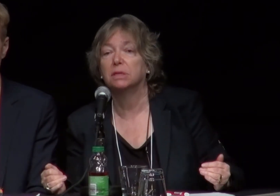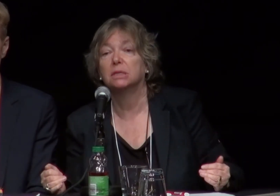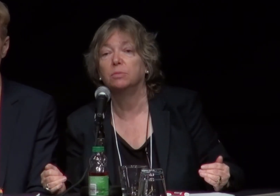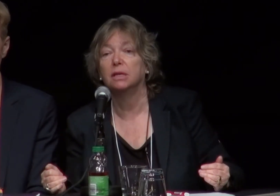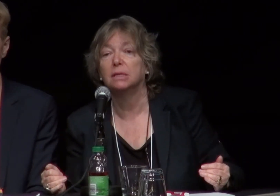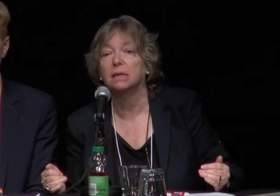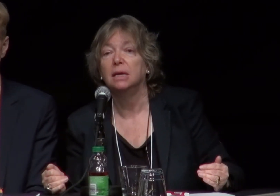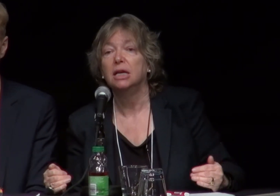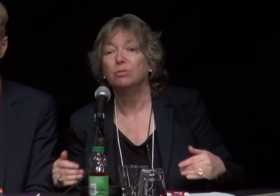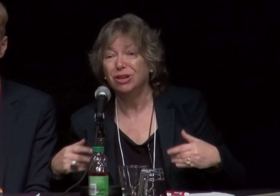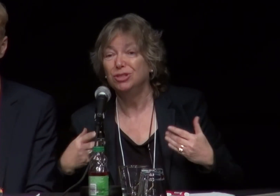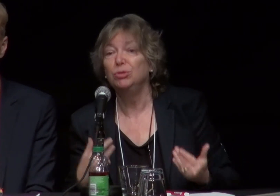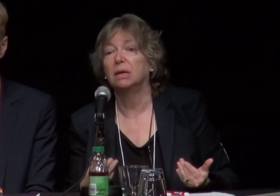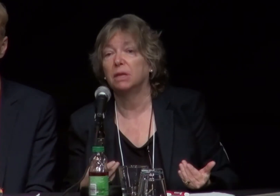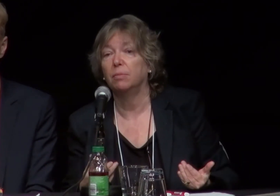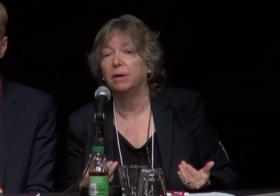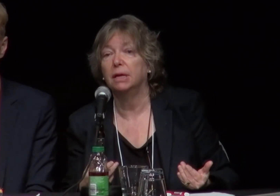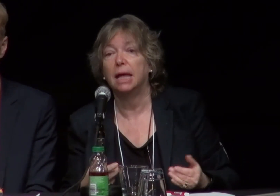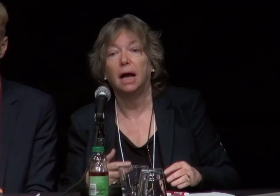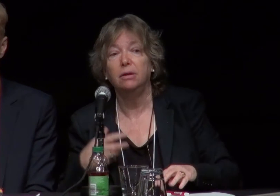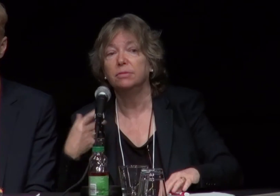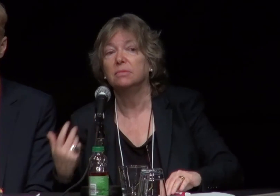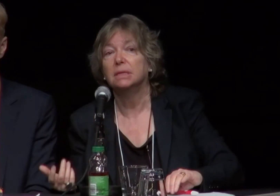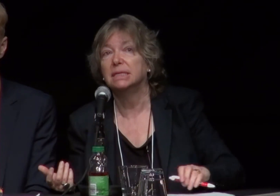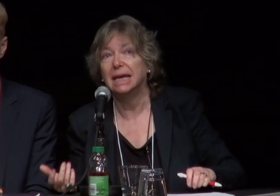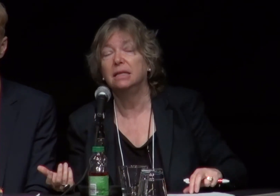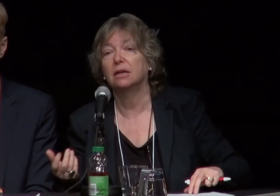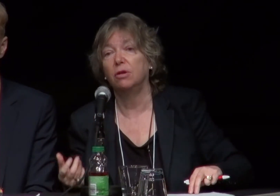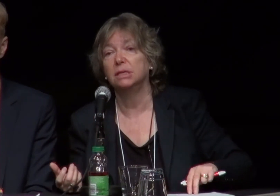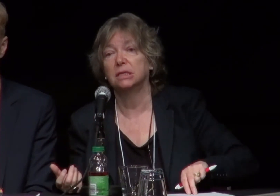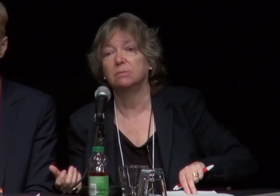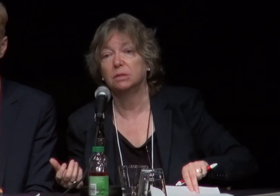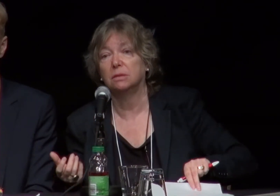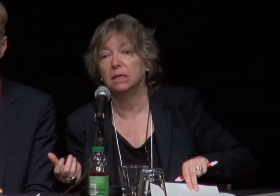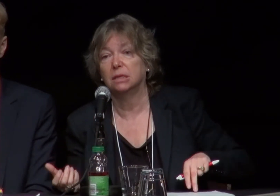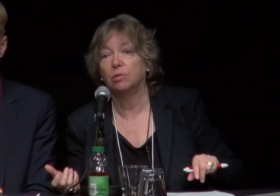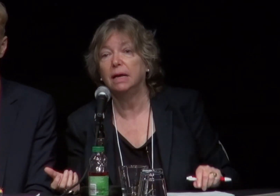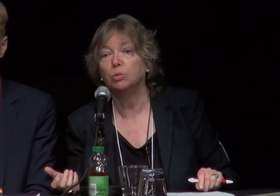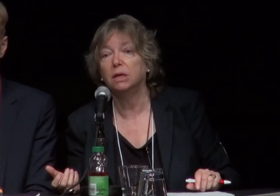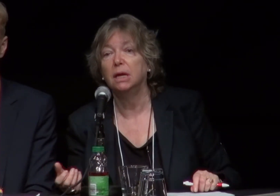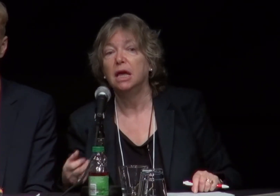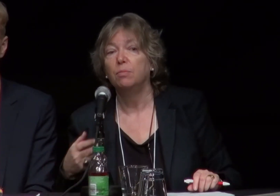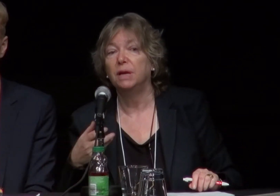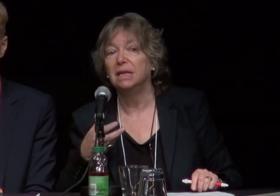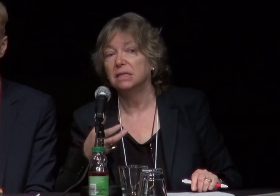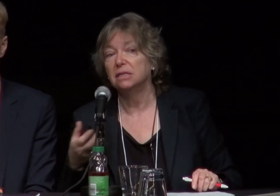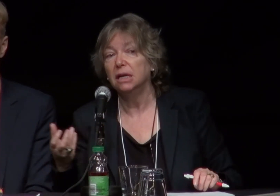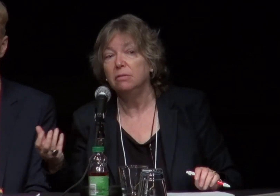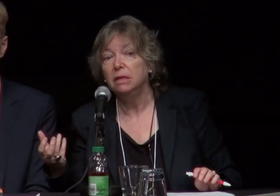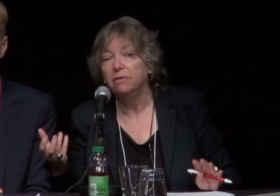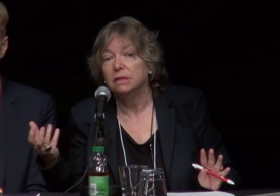with the people with disabilities. So we've got to do something about it. And I don't say that the quota system is the correct one, but